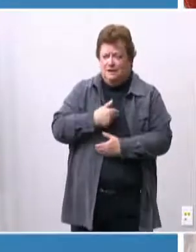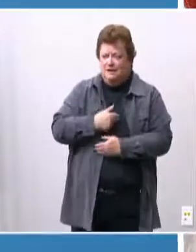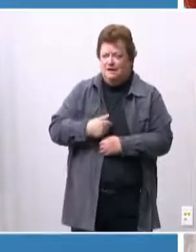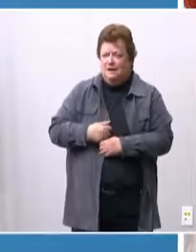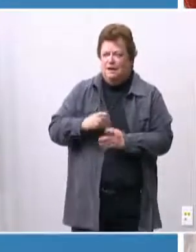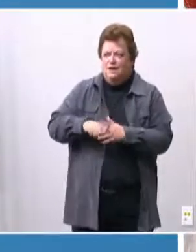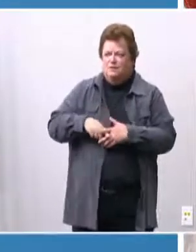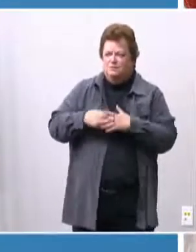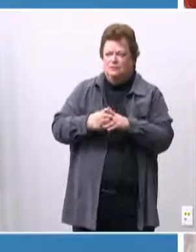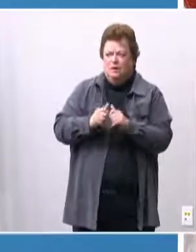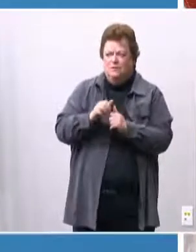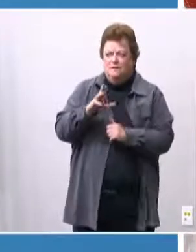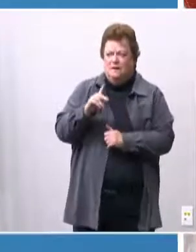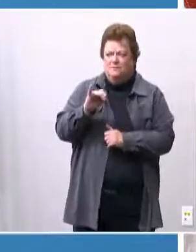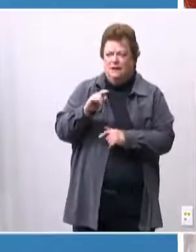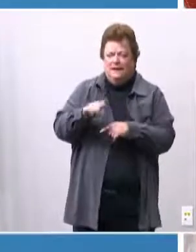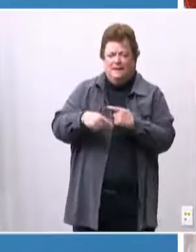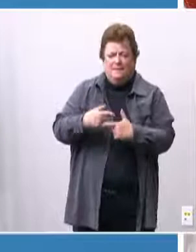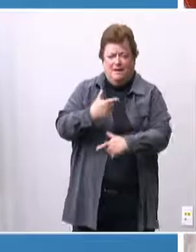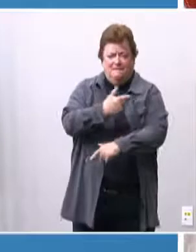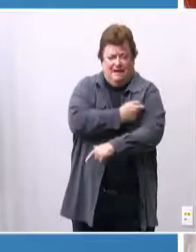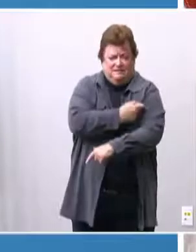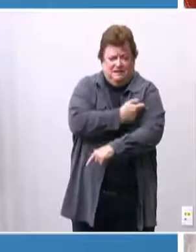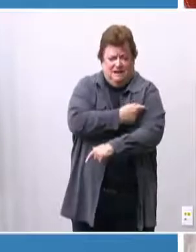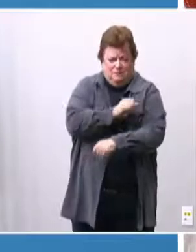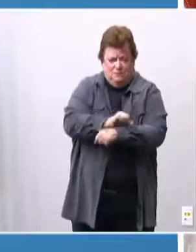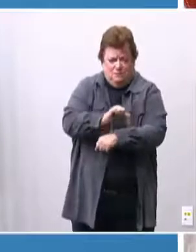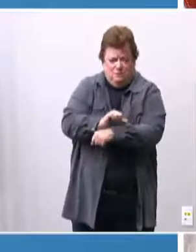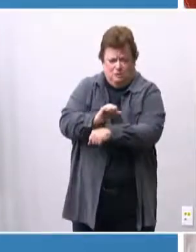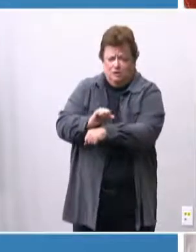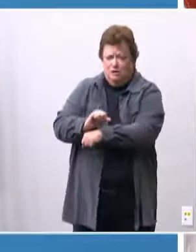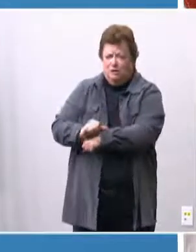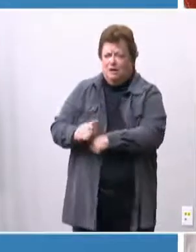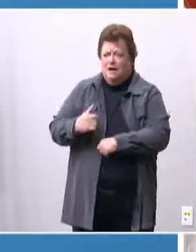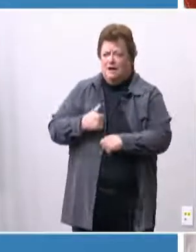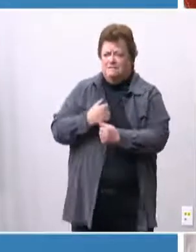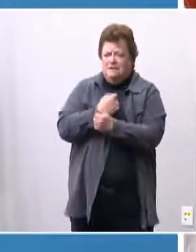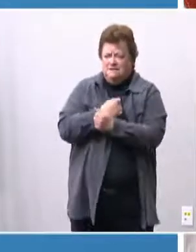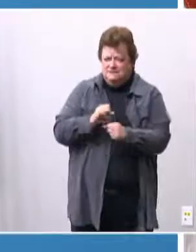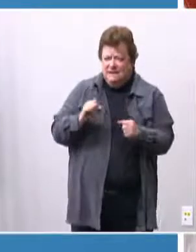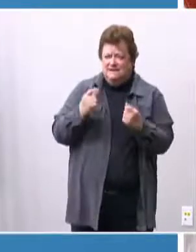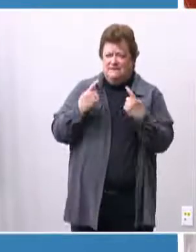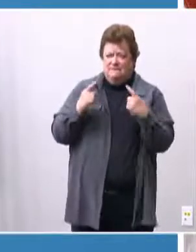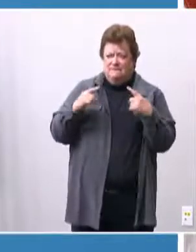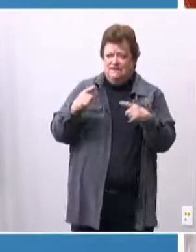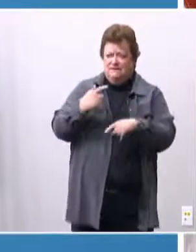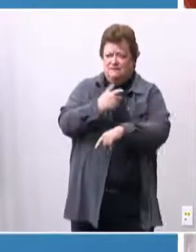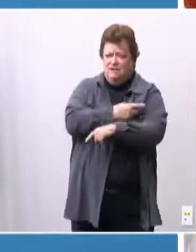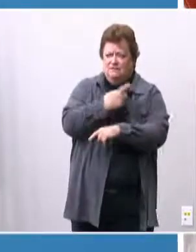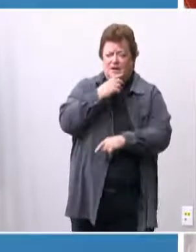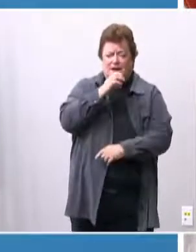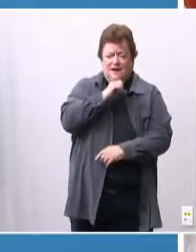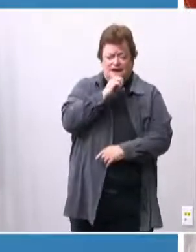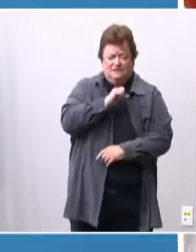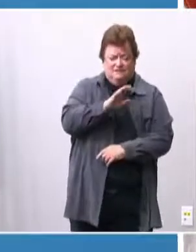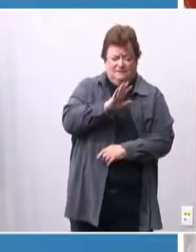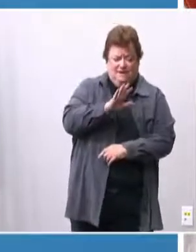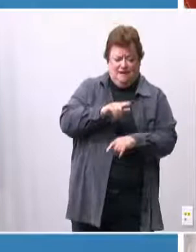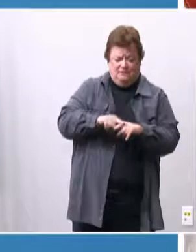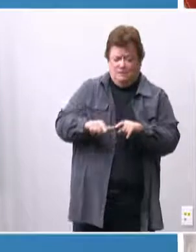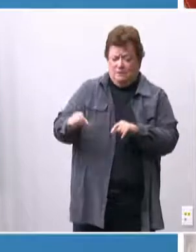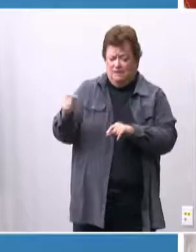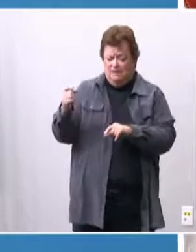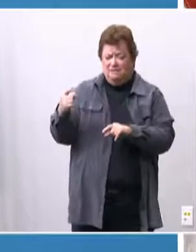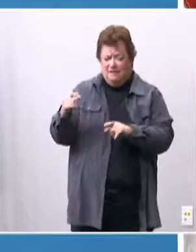start off with an update on our vaccination efforts. Having a safe and effective vaccine for children ages 5 through 11 is a